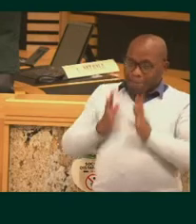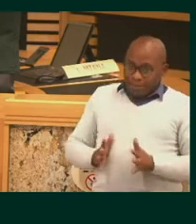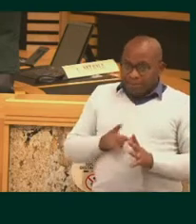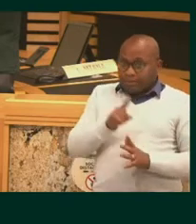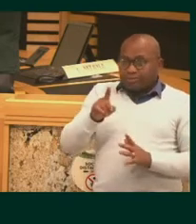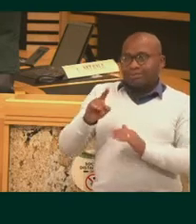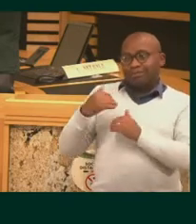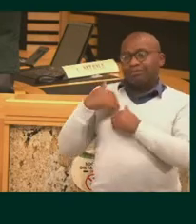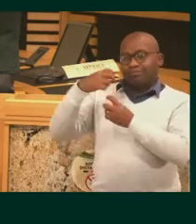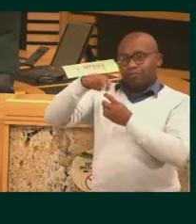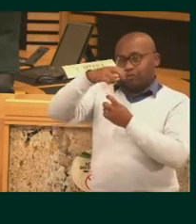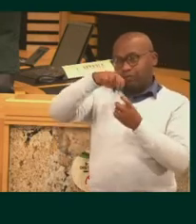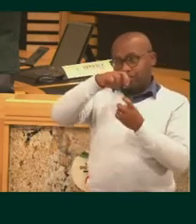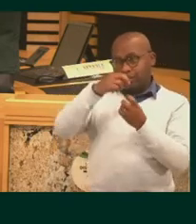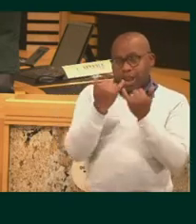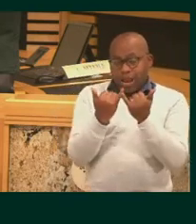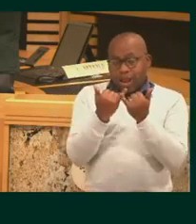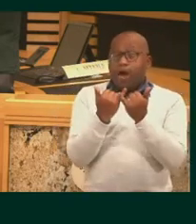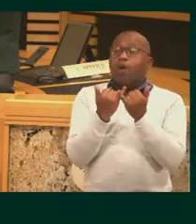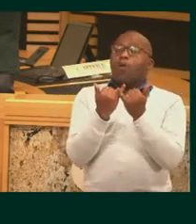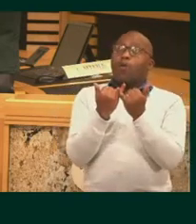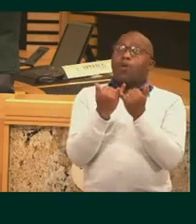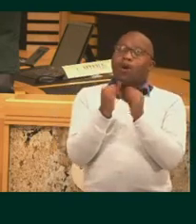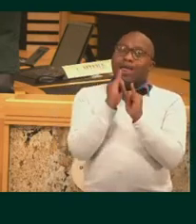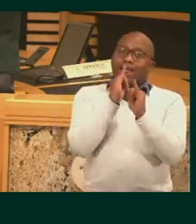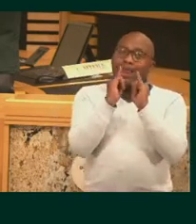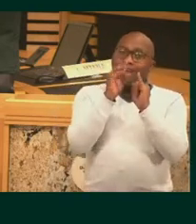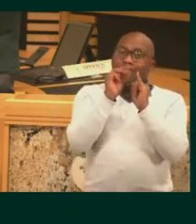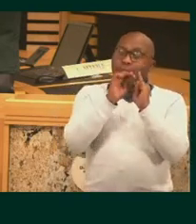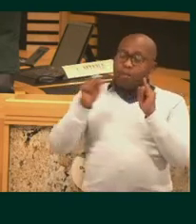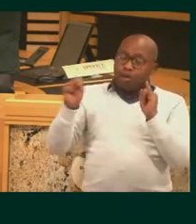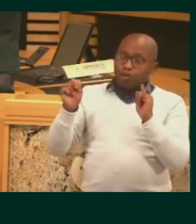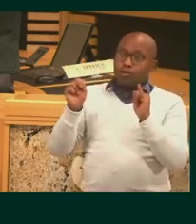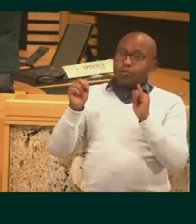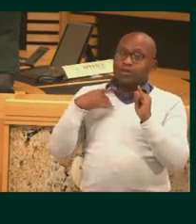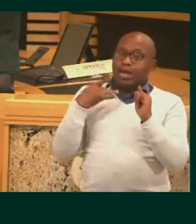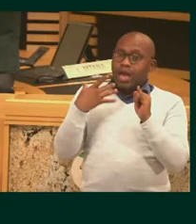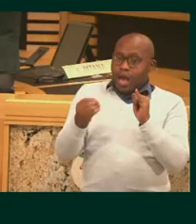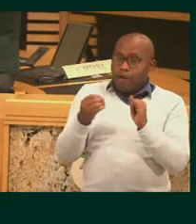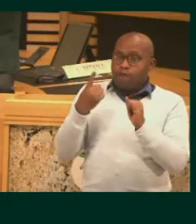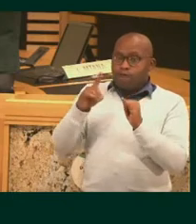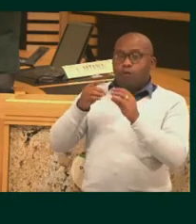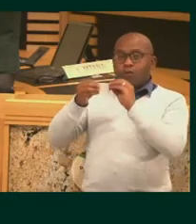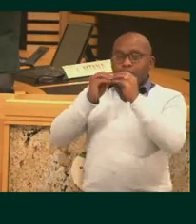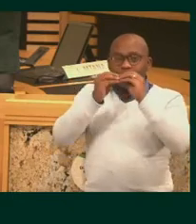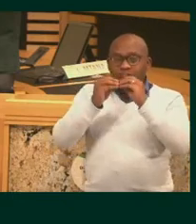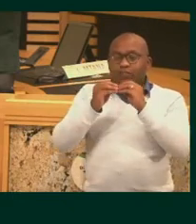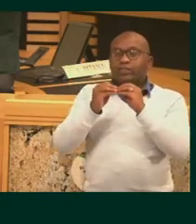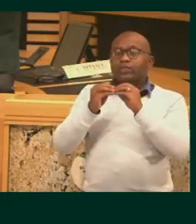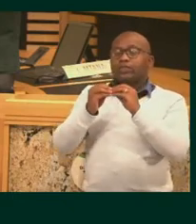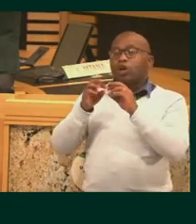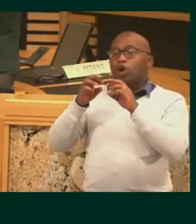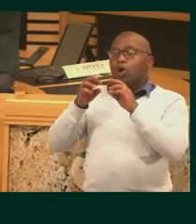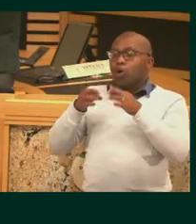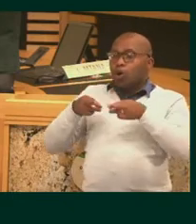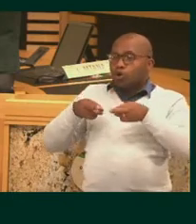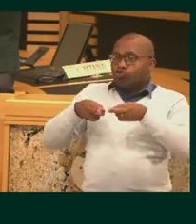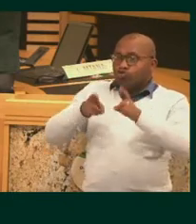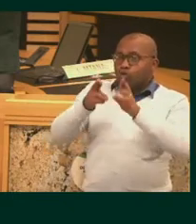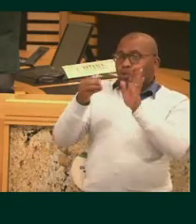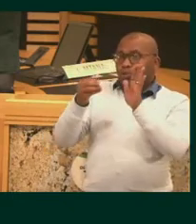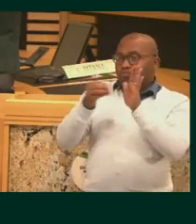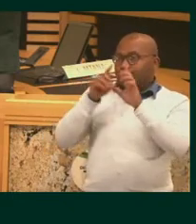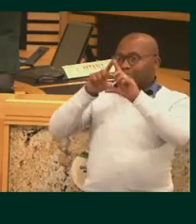Transport has set aside a budget of 11 million towards maintenance roads signage on provincial roads implementation is underway in all